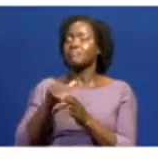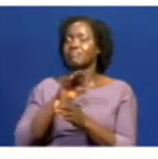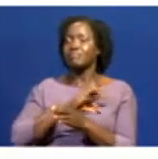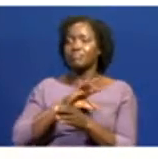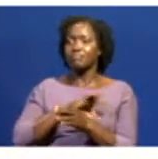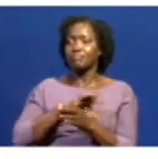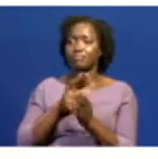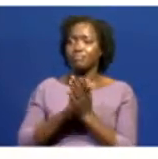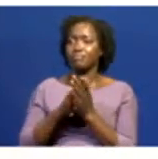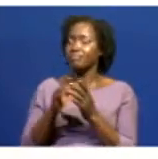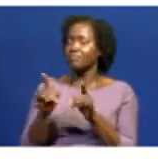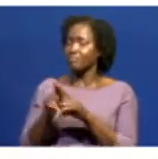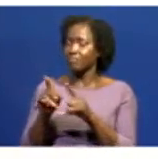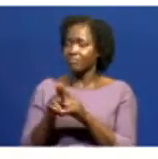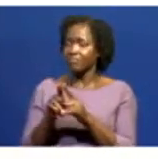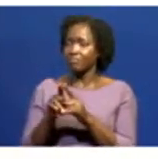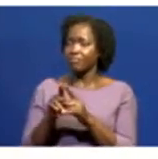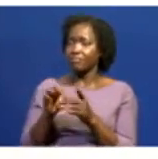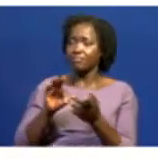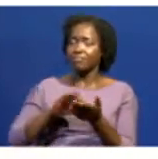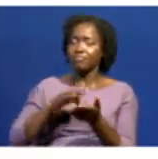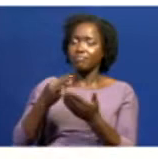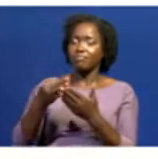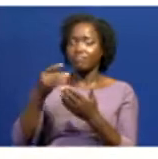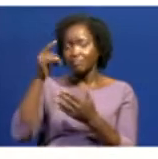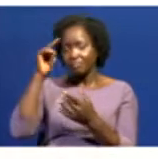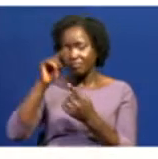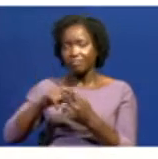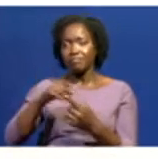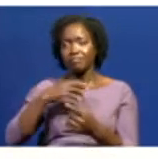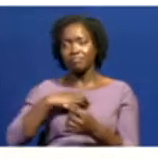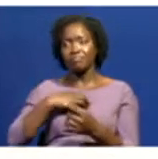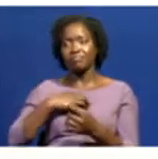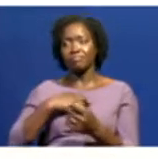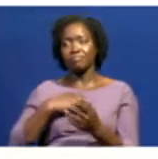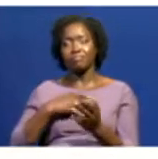in that very particular pension fund until you retire and you get a pension at retirement. Yes, I'm